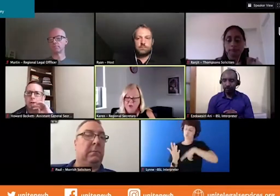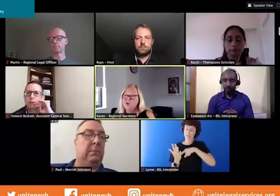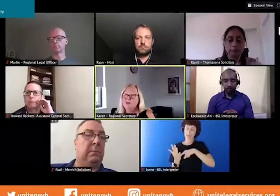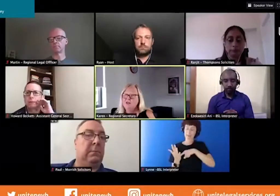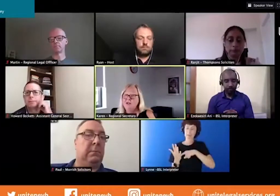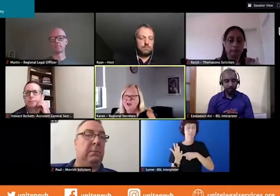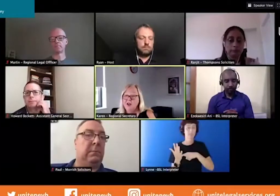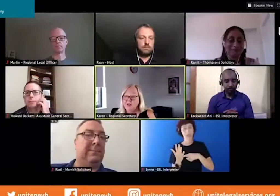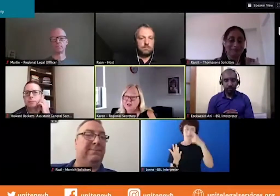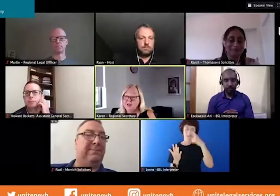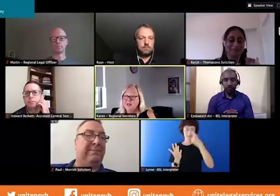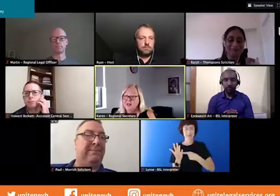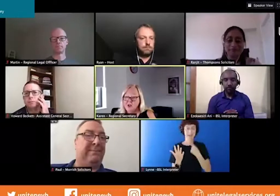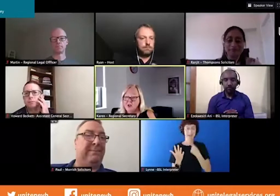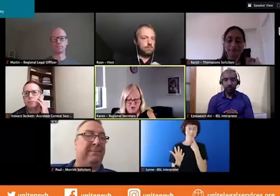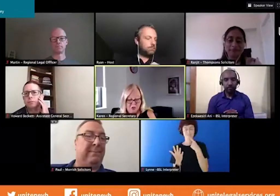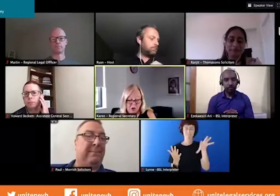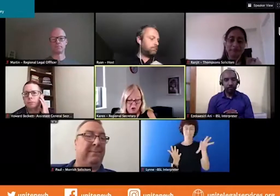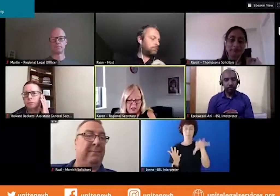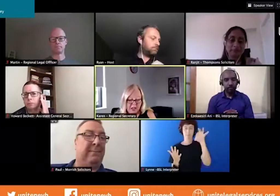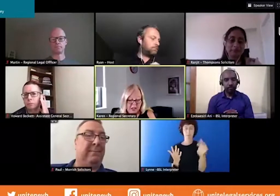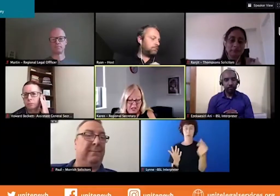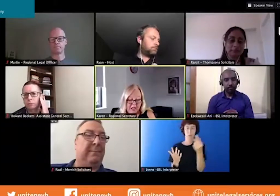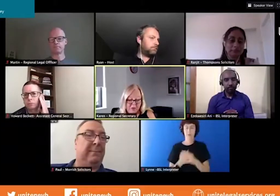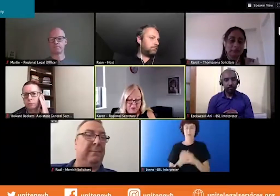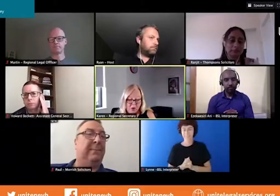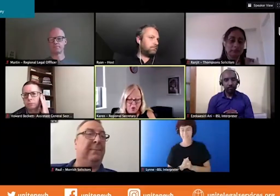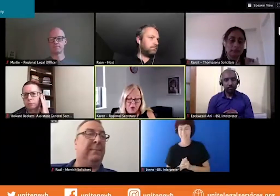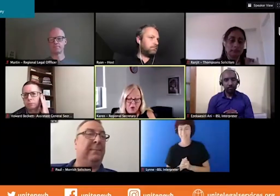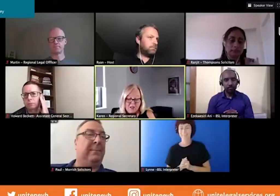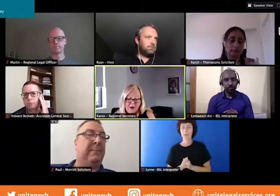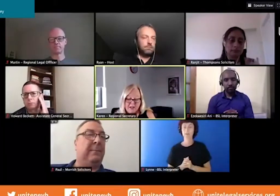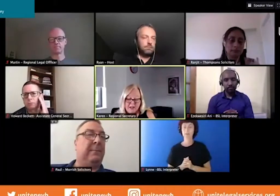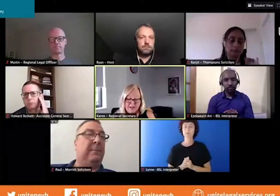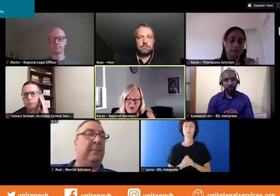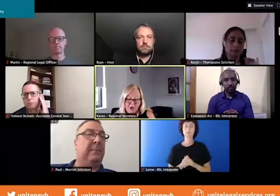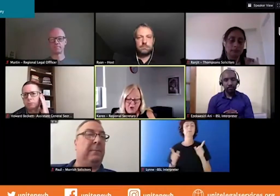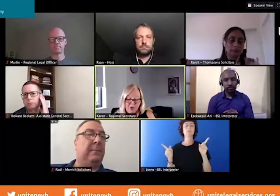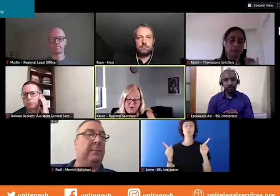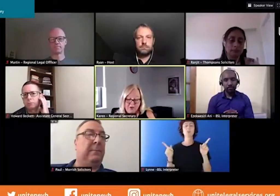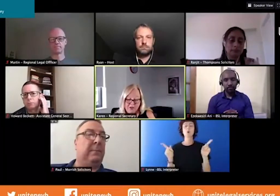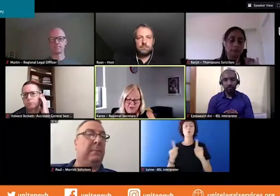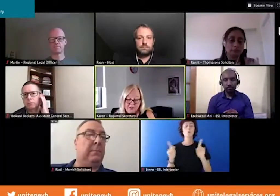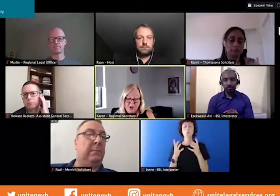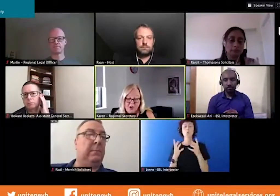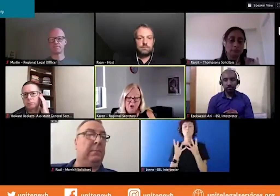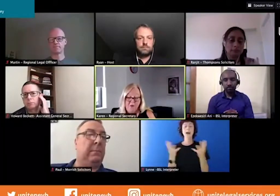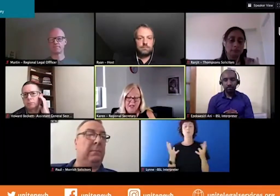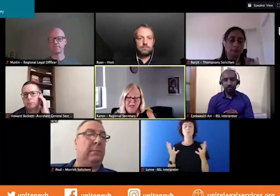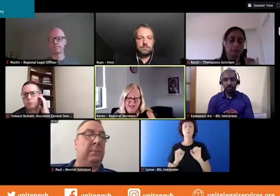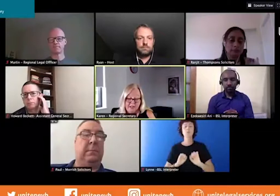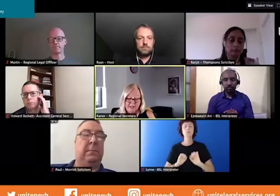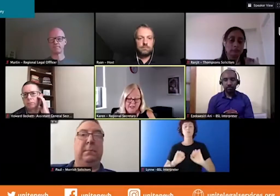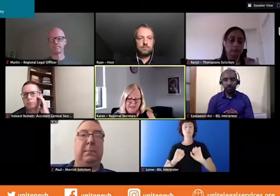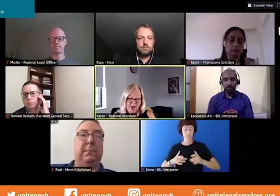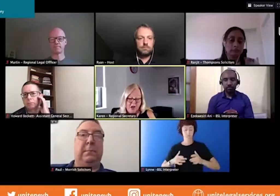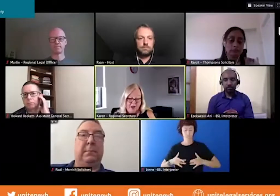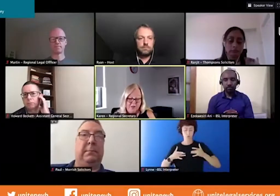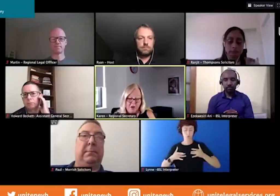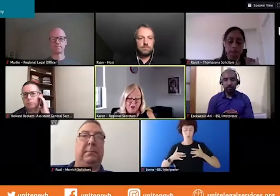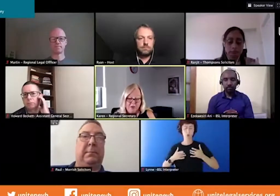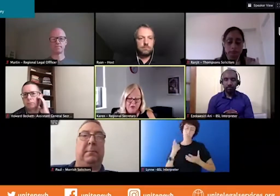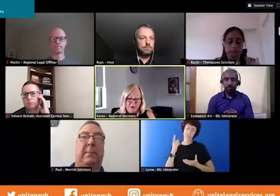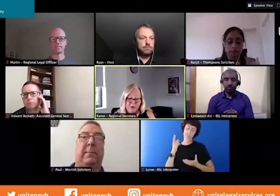it's a shot to you all. What is the panel's view on the success or failure of the government's job